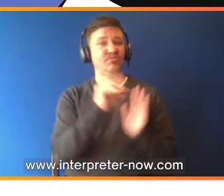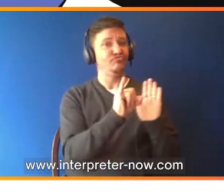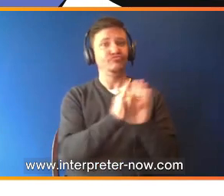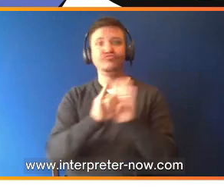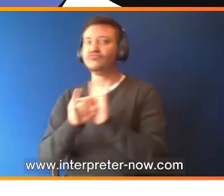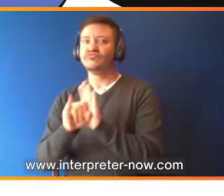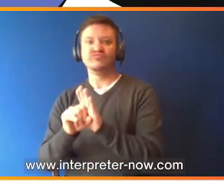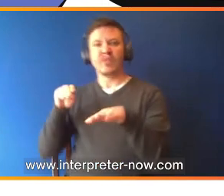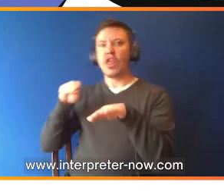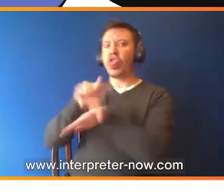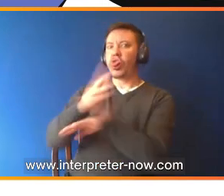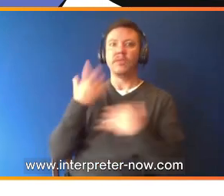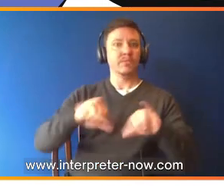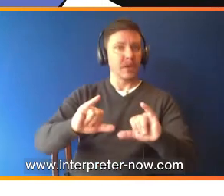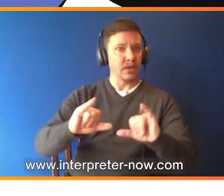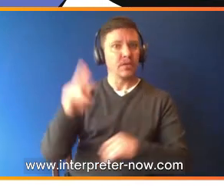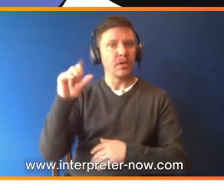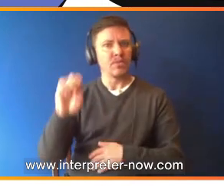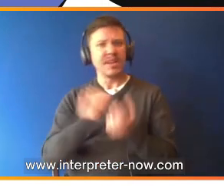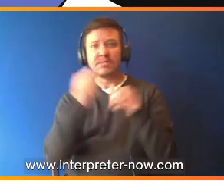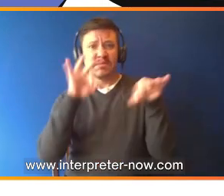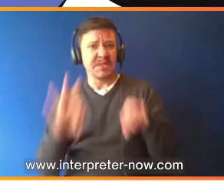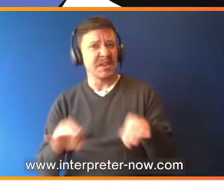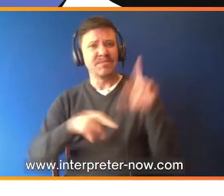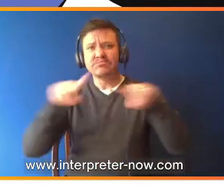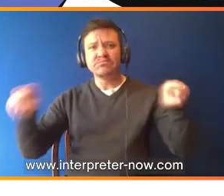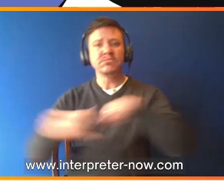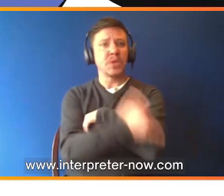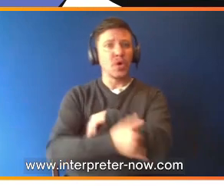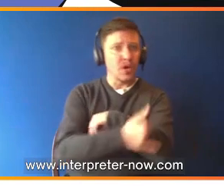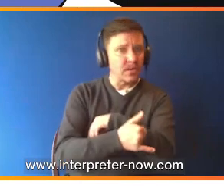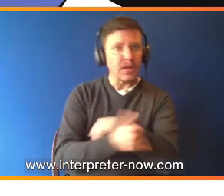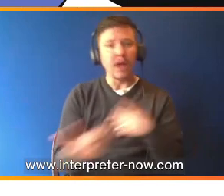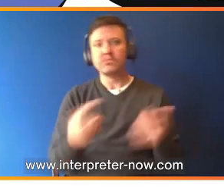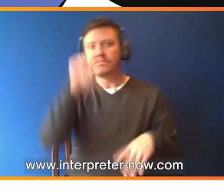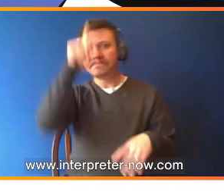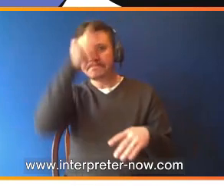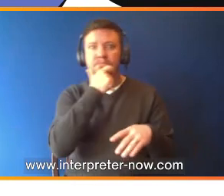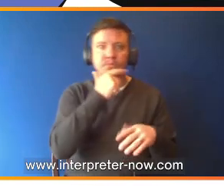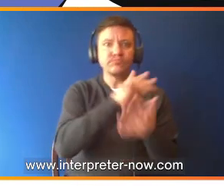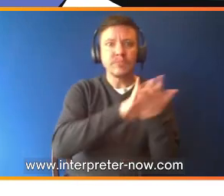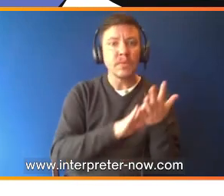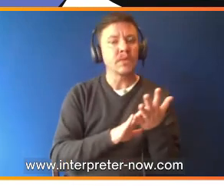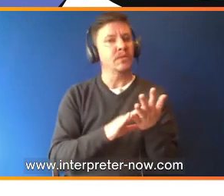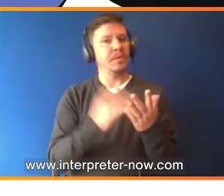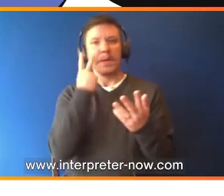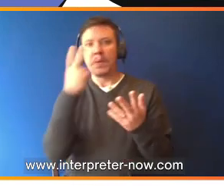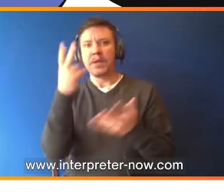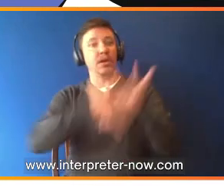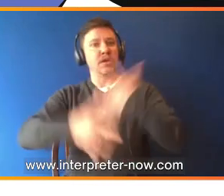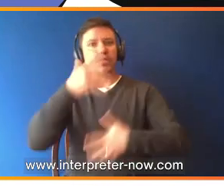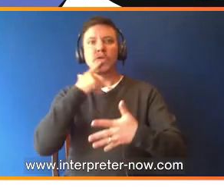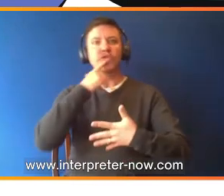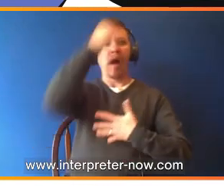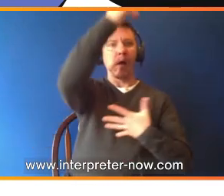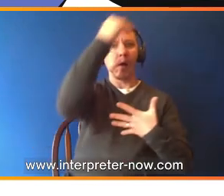sexism and misogyny, these cut across borders. And we can still, even if race is defined differently in France or in